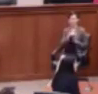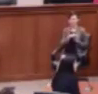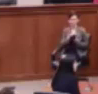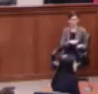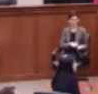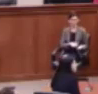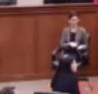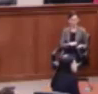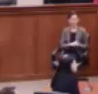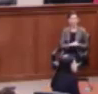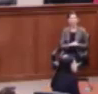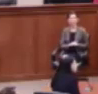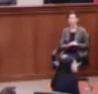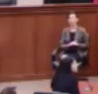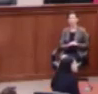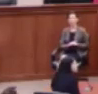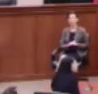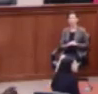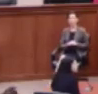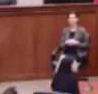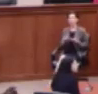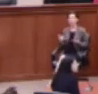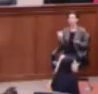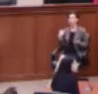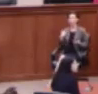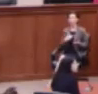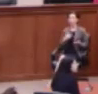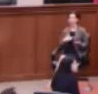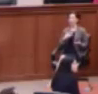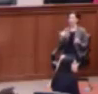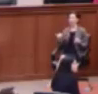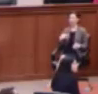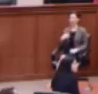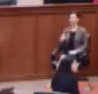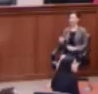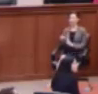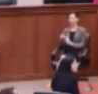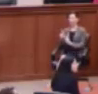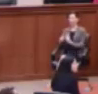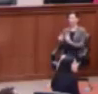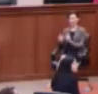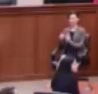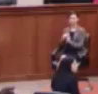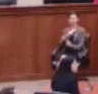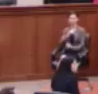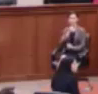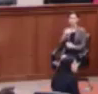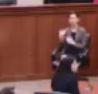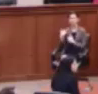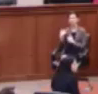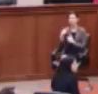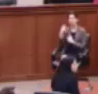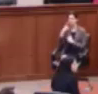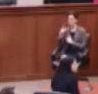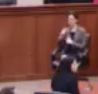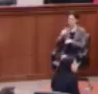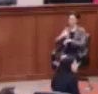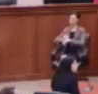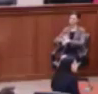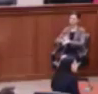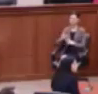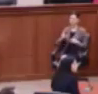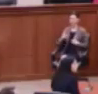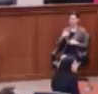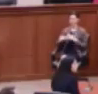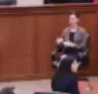students. So we are happy to have today a couple of people who are really responsible for this coming about as quickly